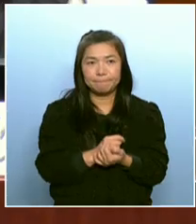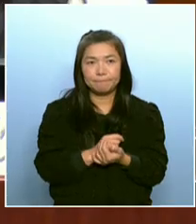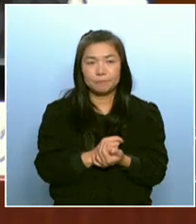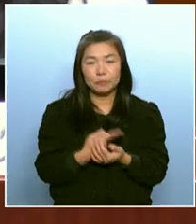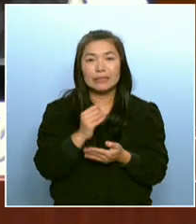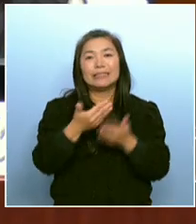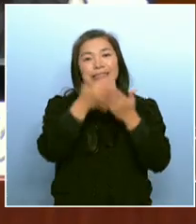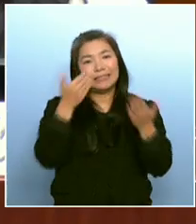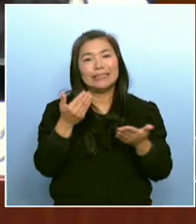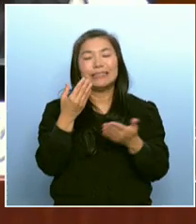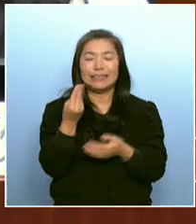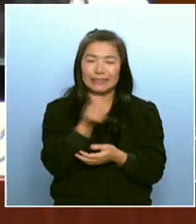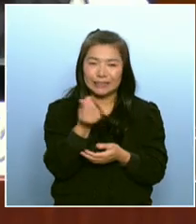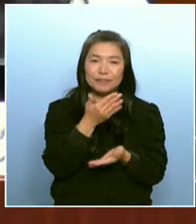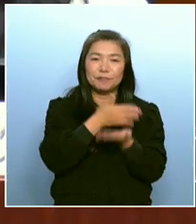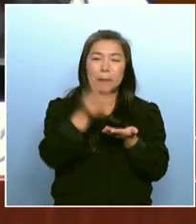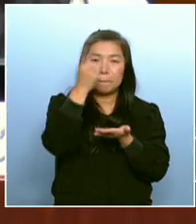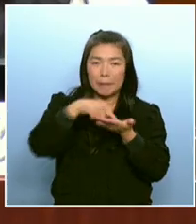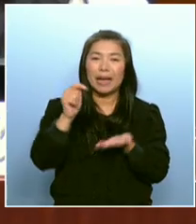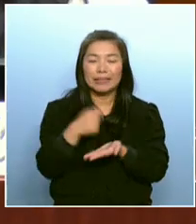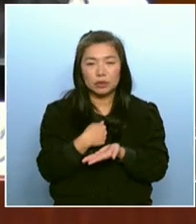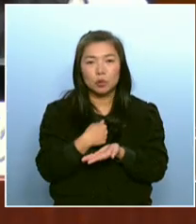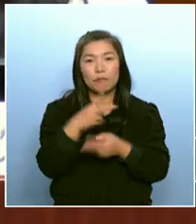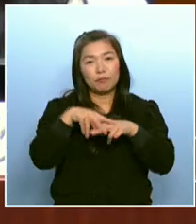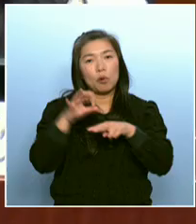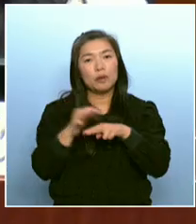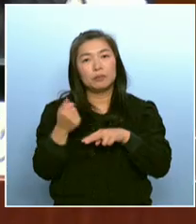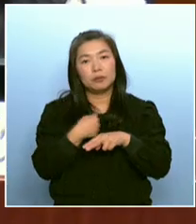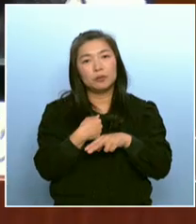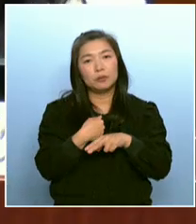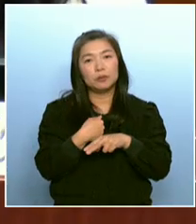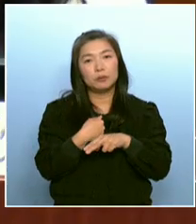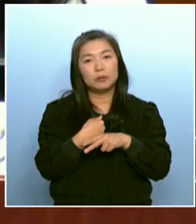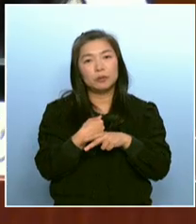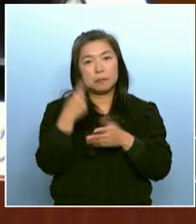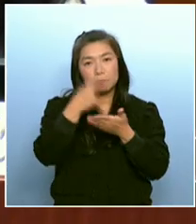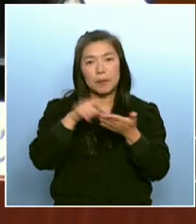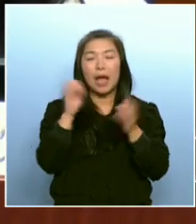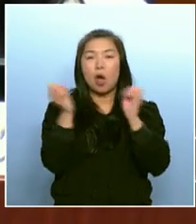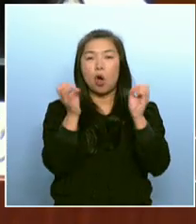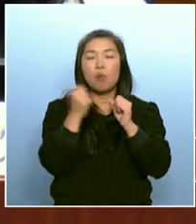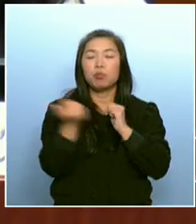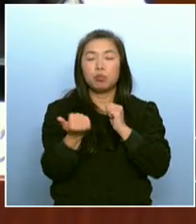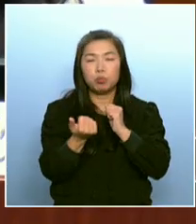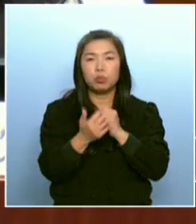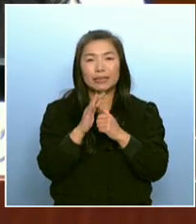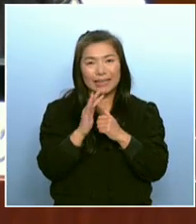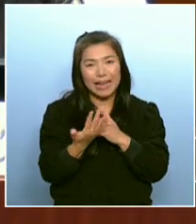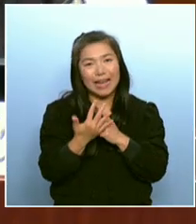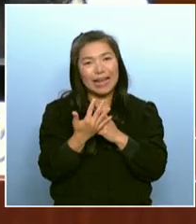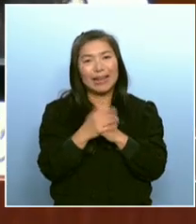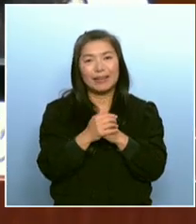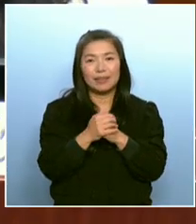question again. I understand that you have to ask for the funding approval from LegCo in order